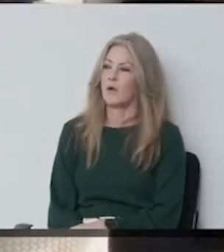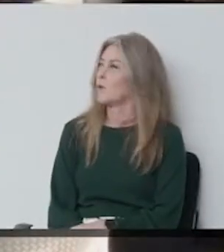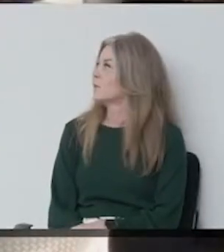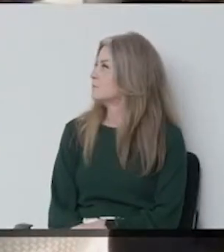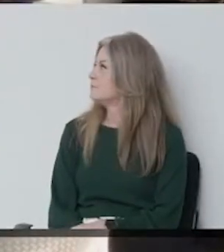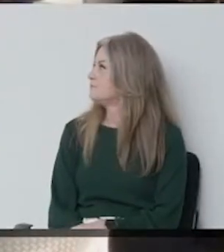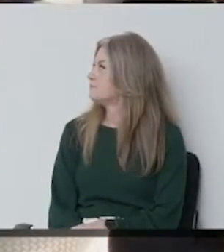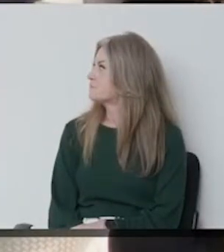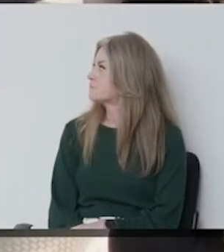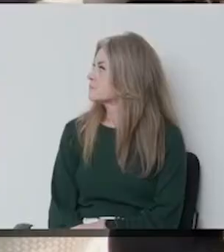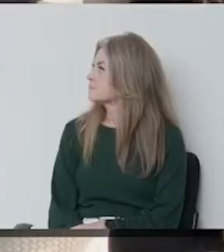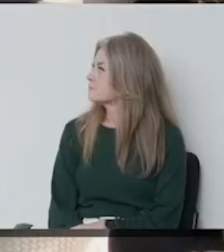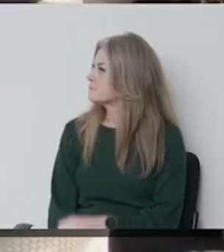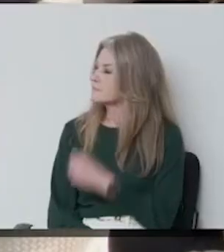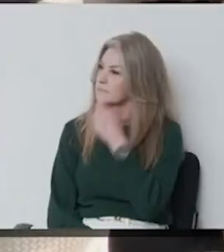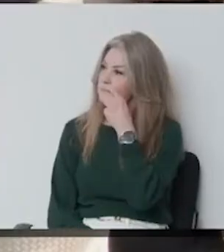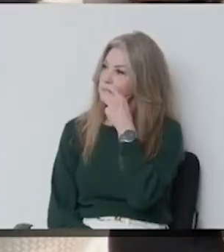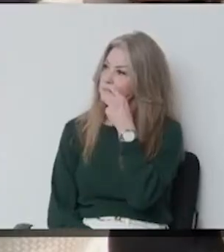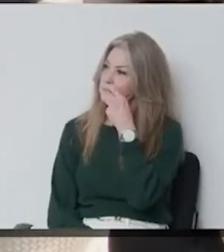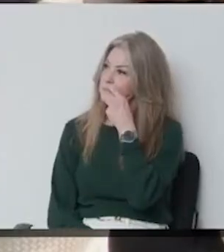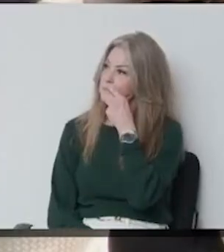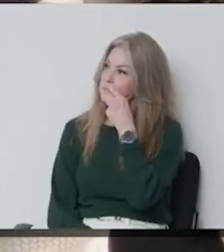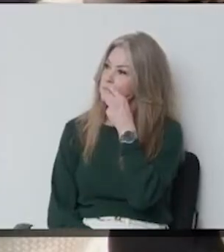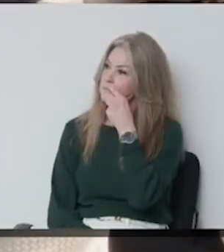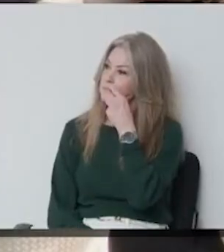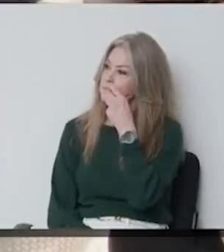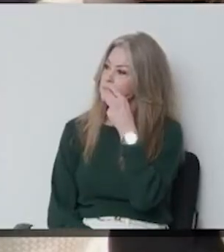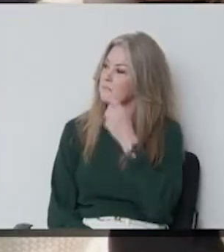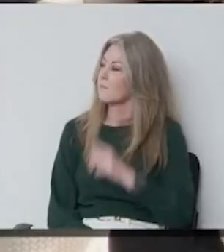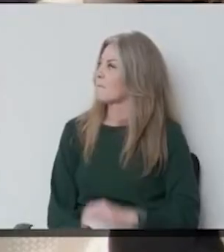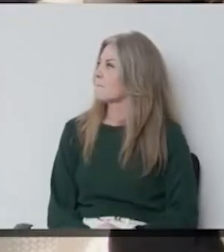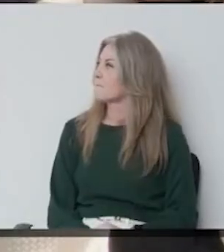Thank you, Liz. Thank you.